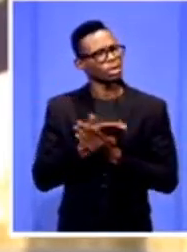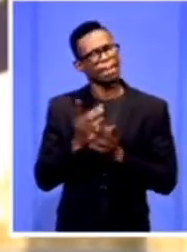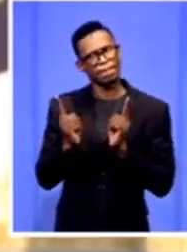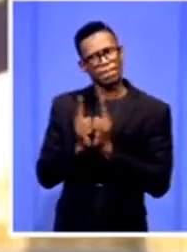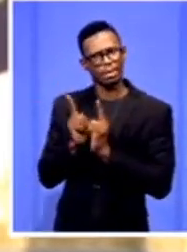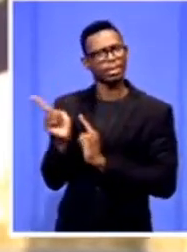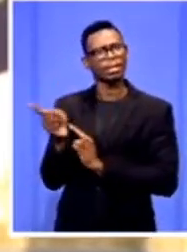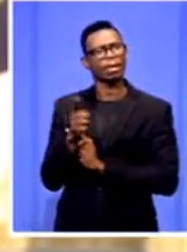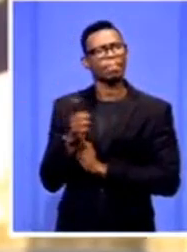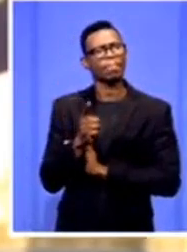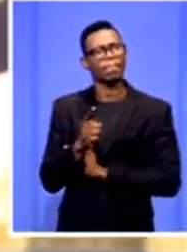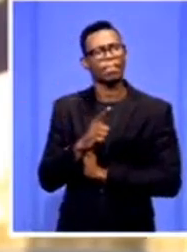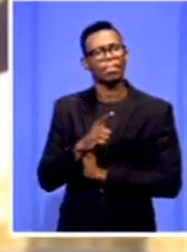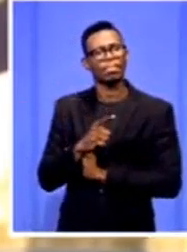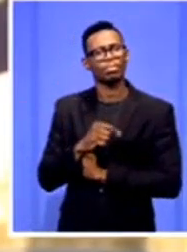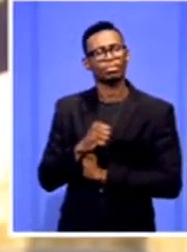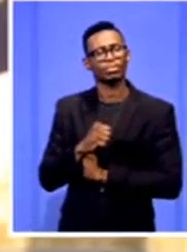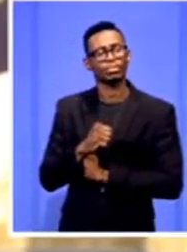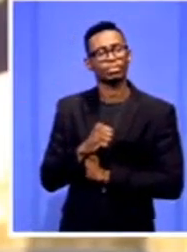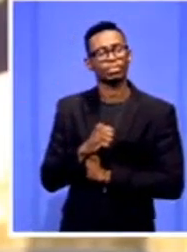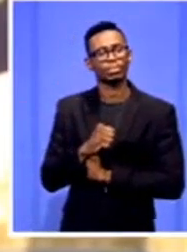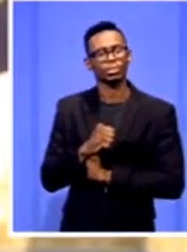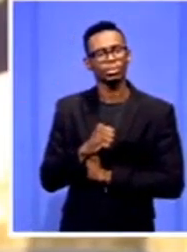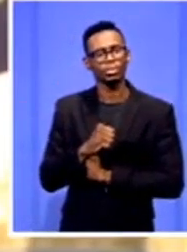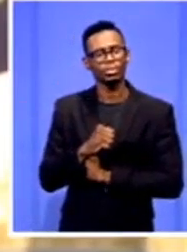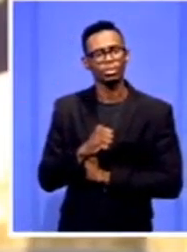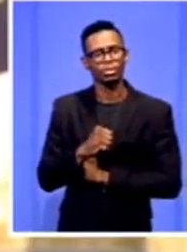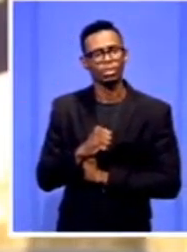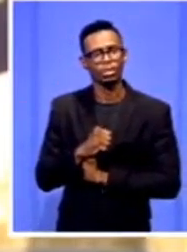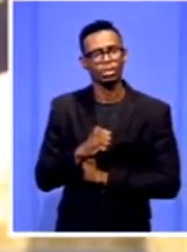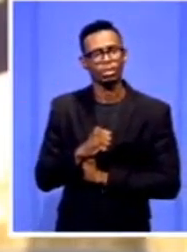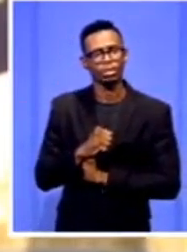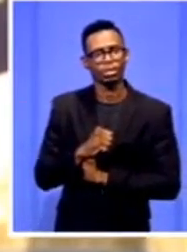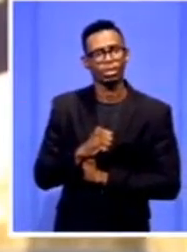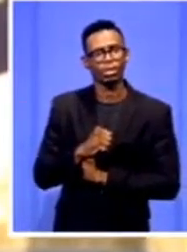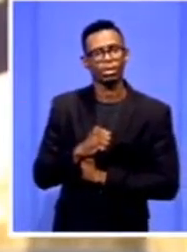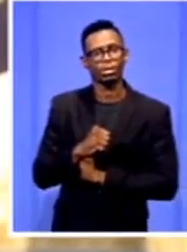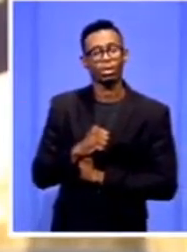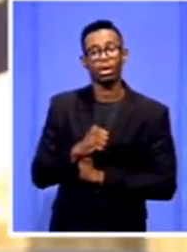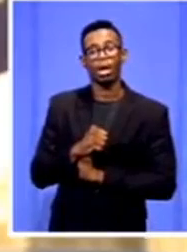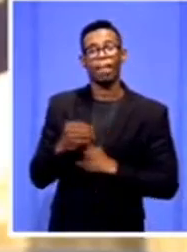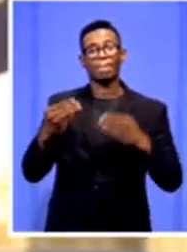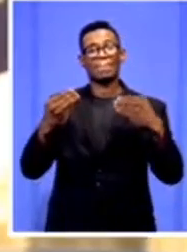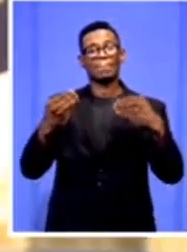10 million rands were spent to support 30 businesses through